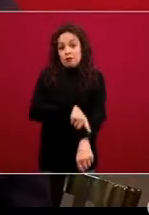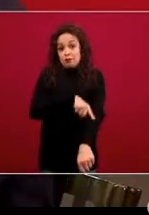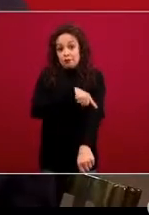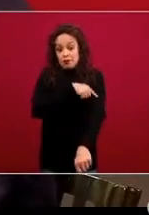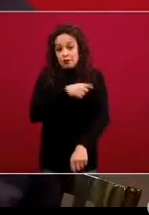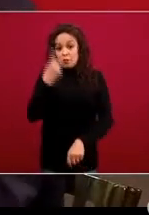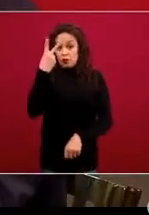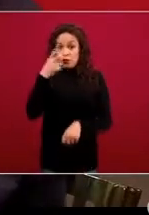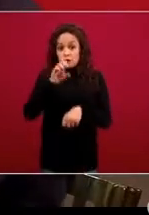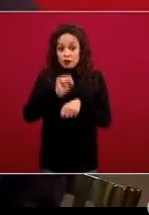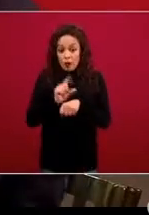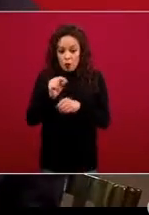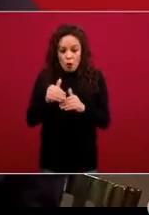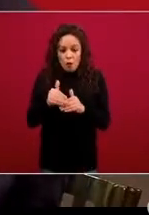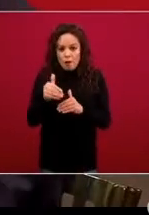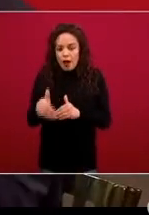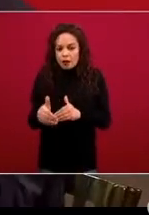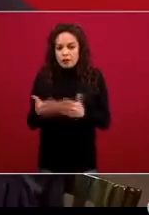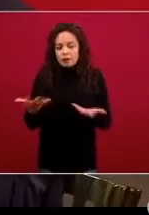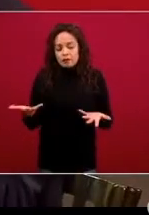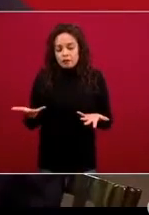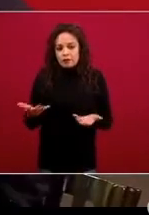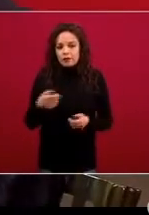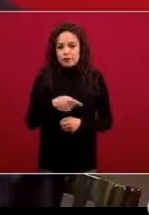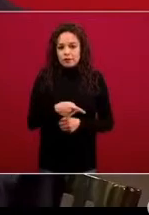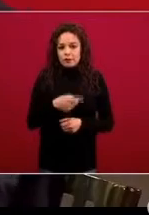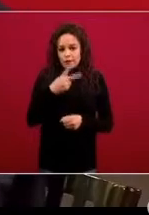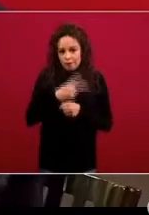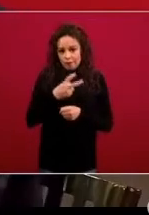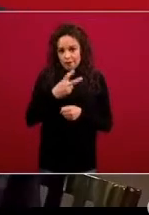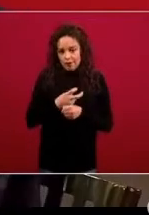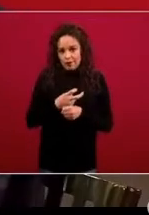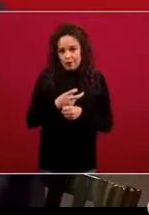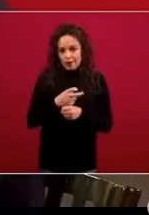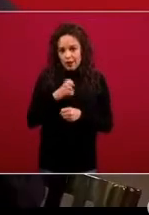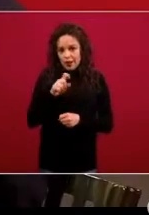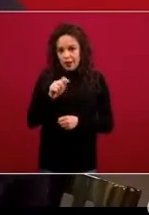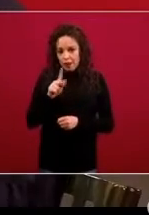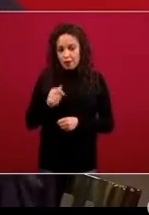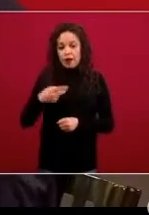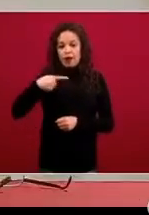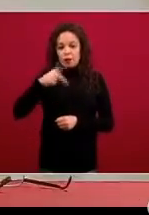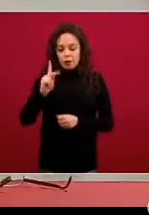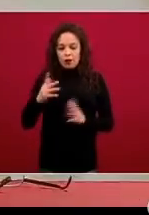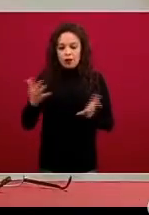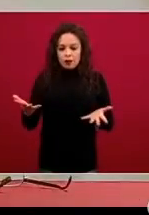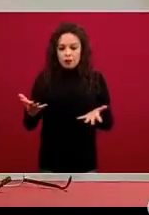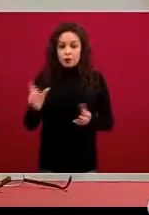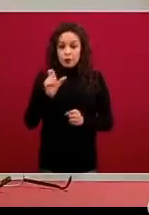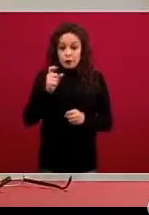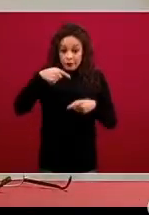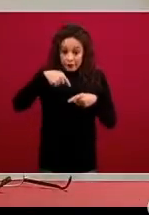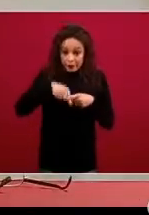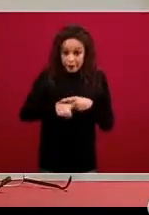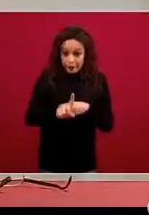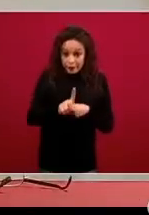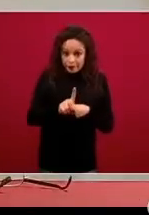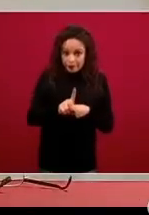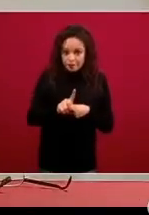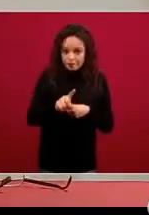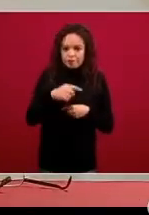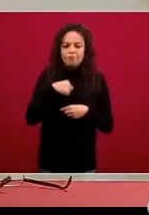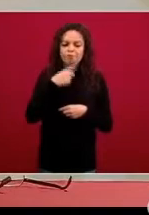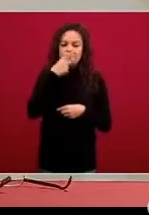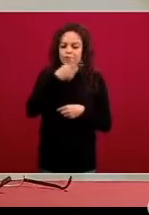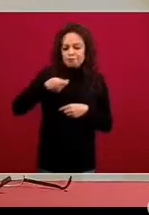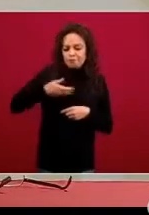necessarily come one after the other. We could have gone from phase 1 directly to phase 3, but that fortunately